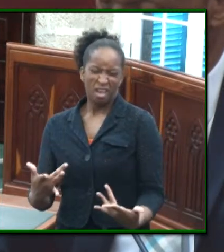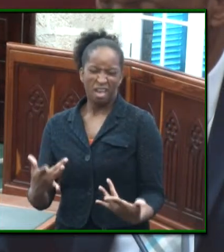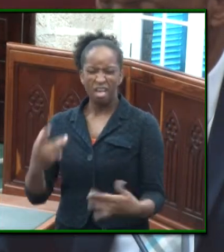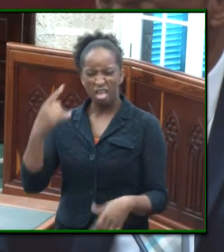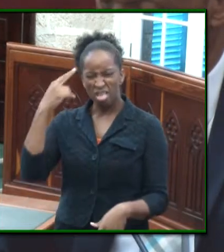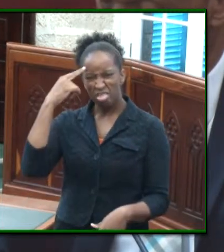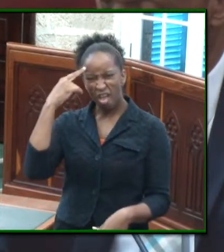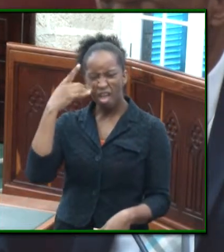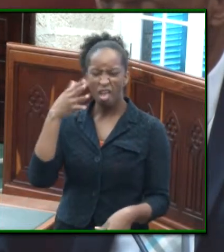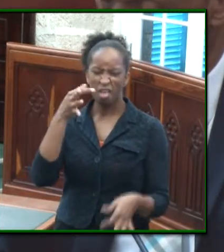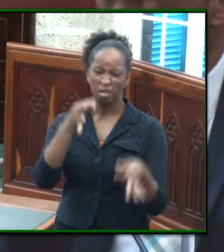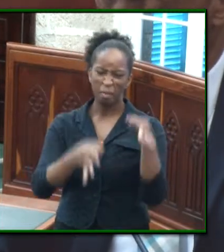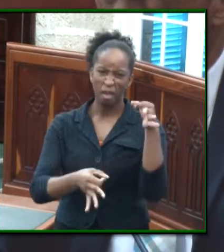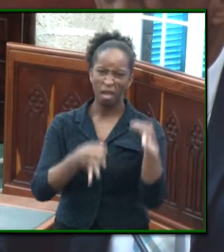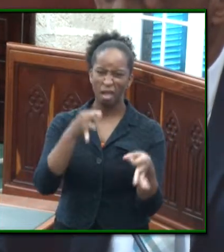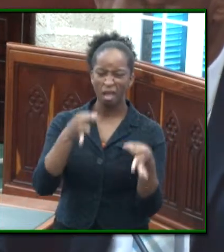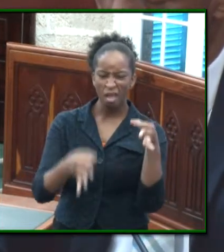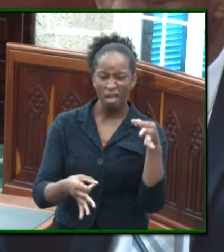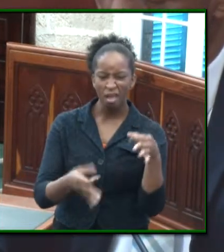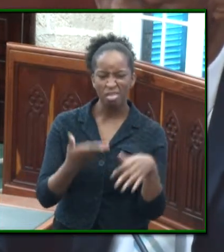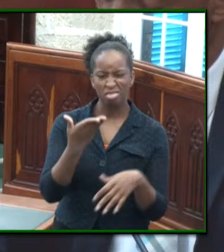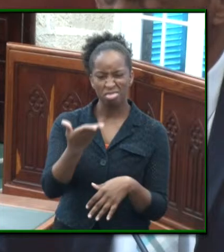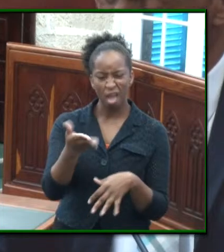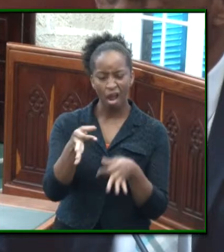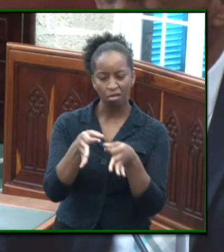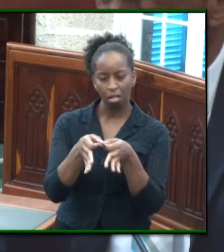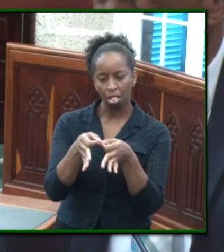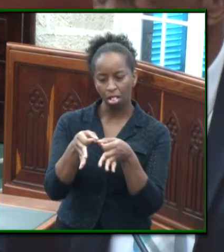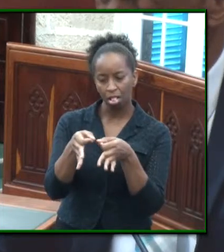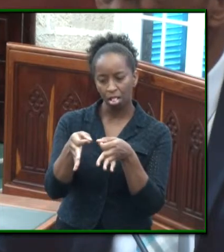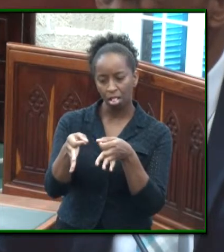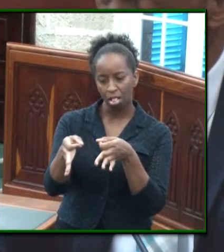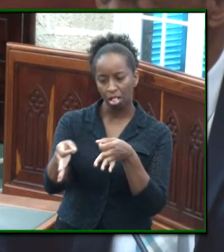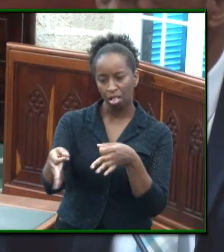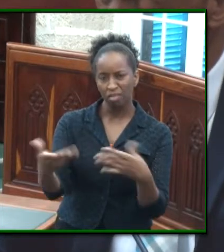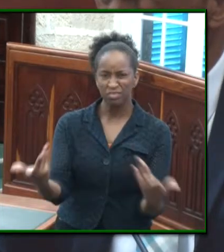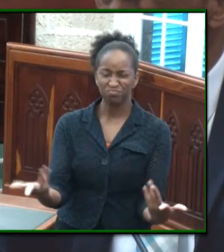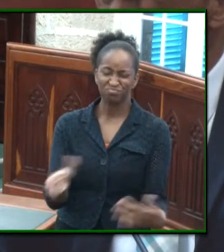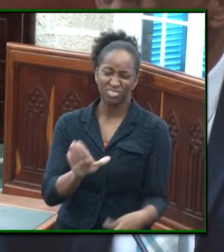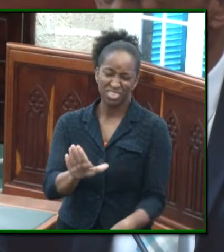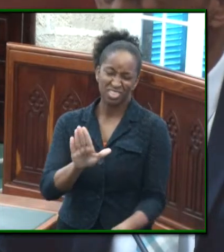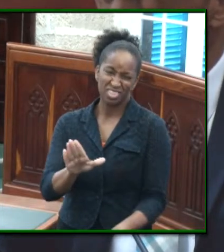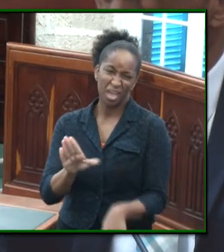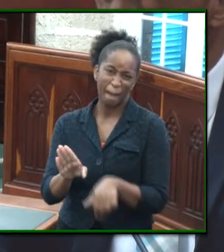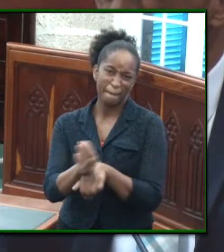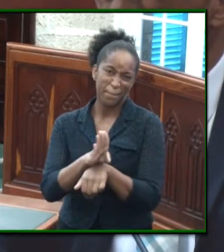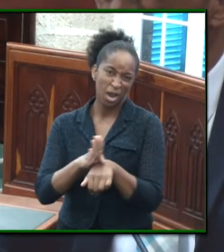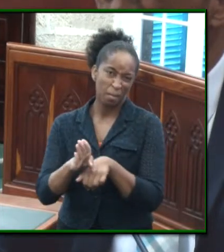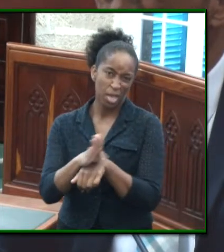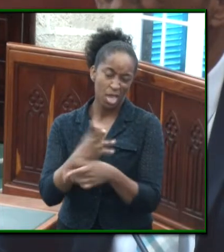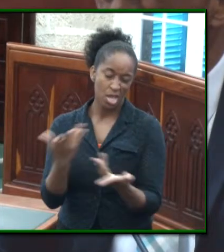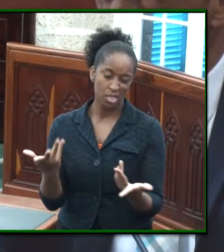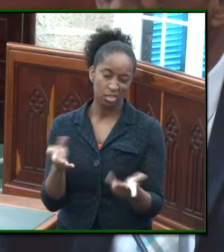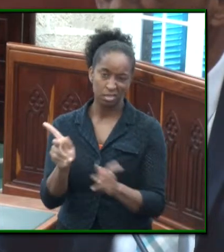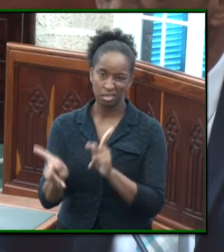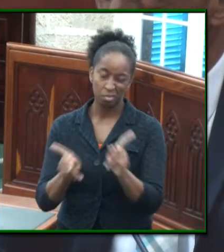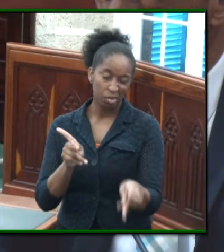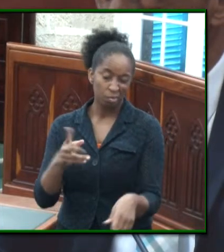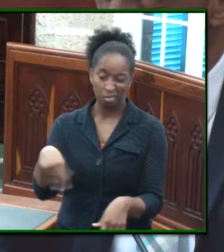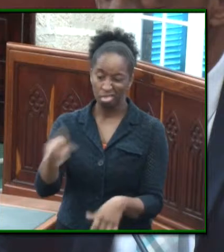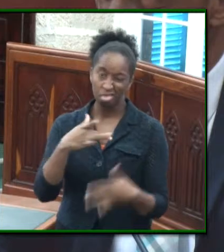businesses operate. There's a category of individual who will have no patience with that.